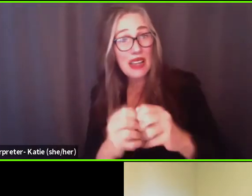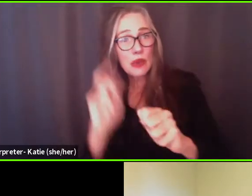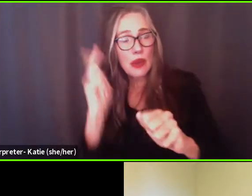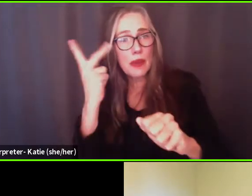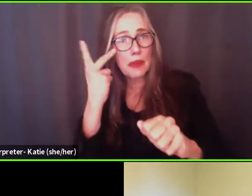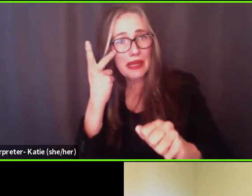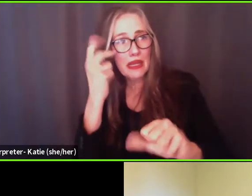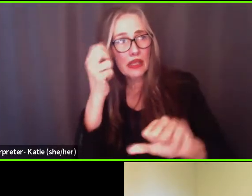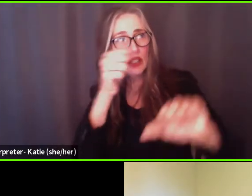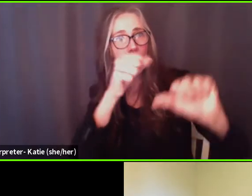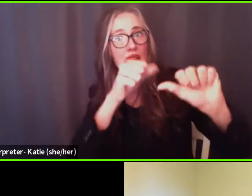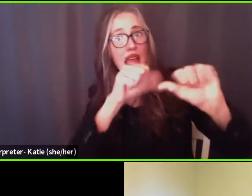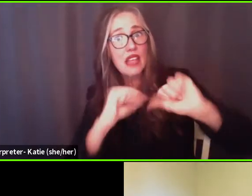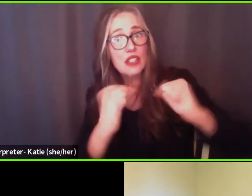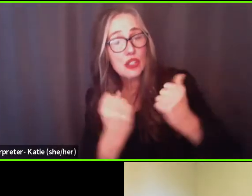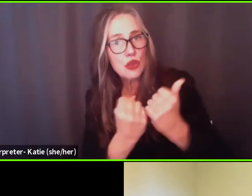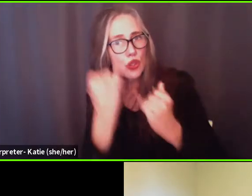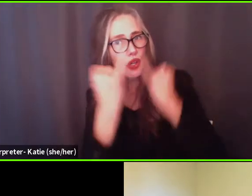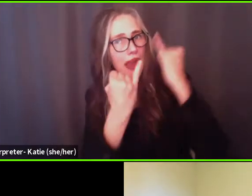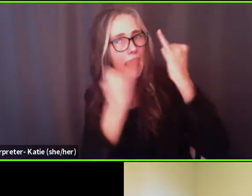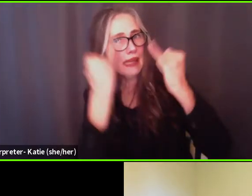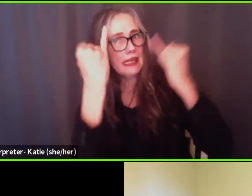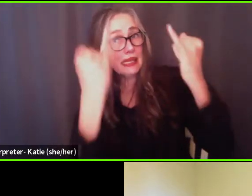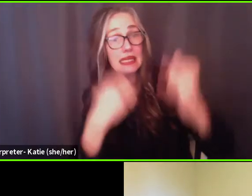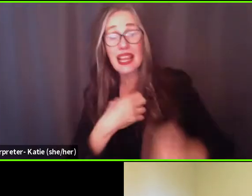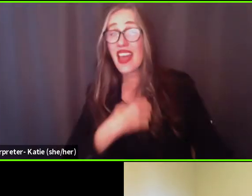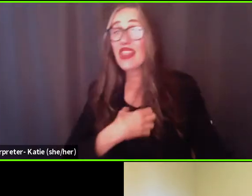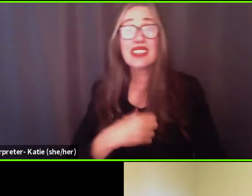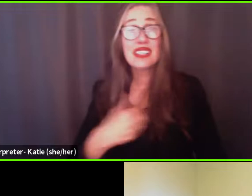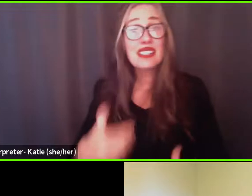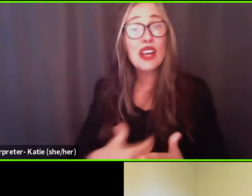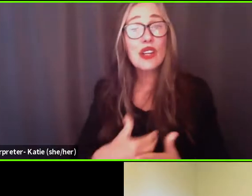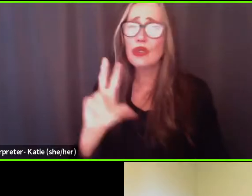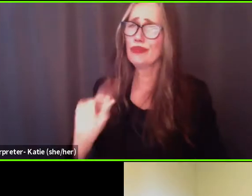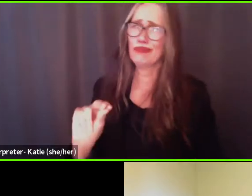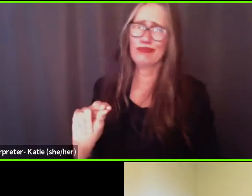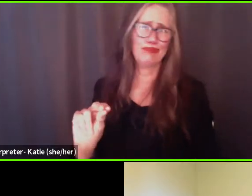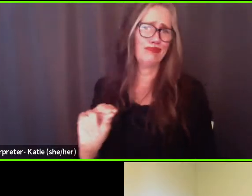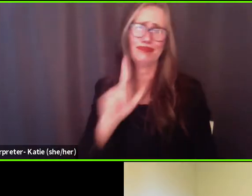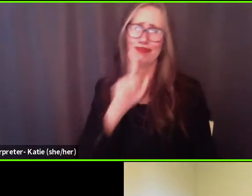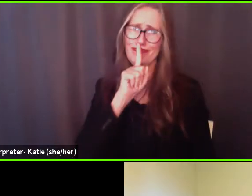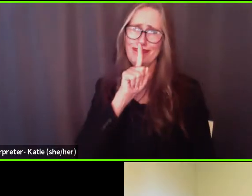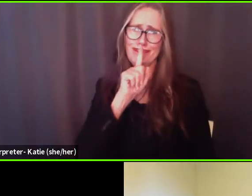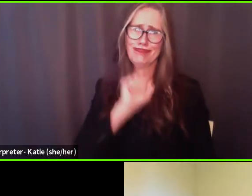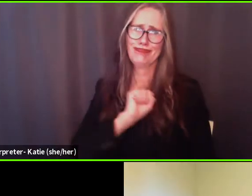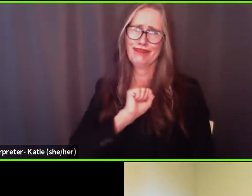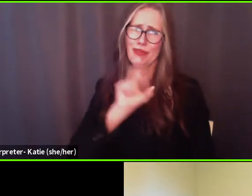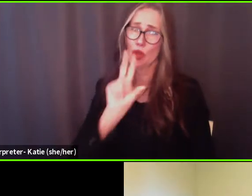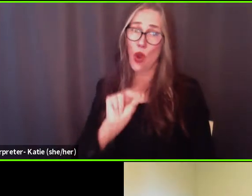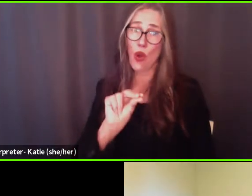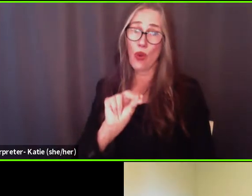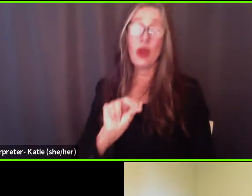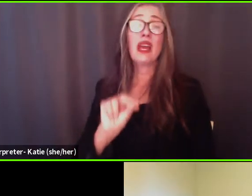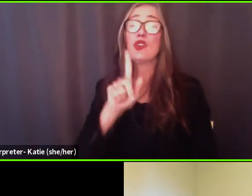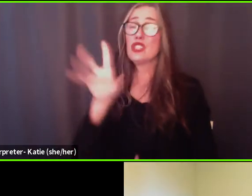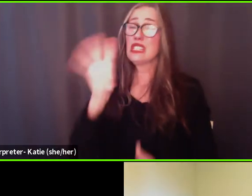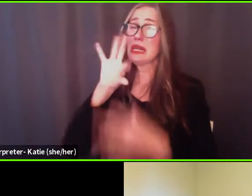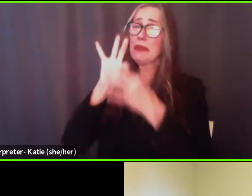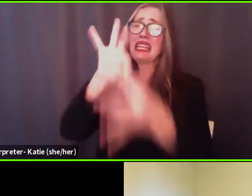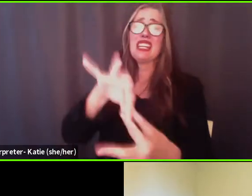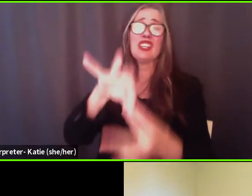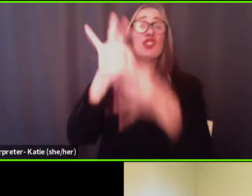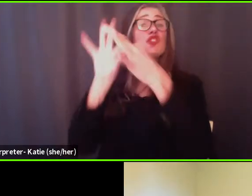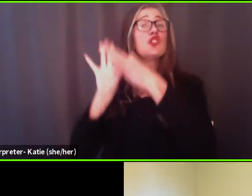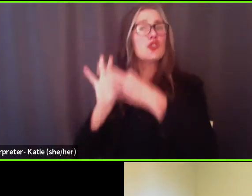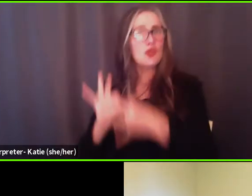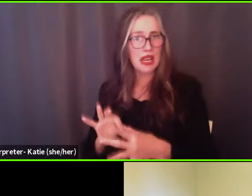that that uh that desire is not new that the denier is uh deeply entrenched of how america has